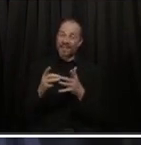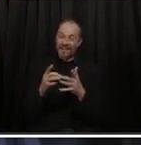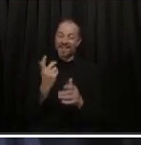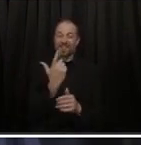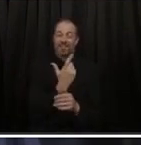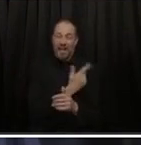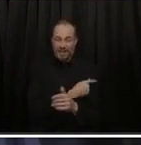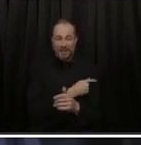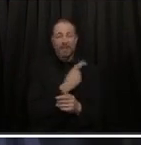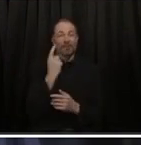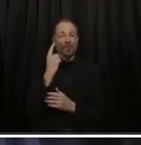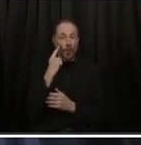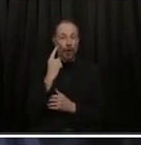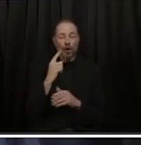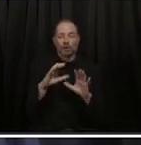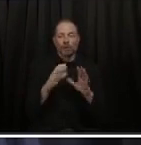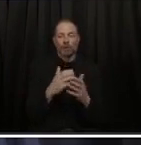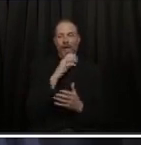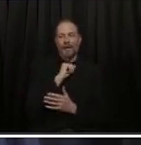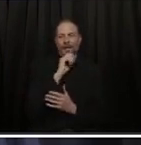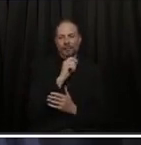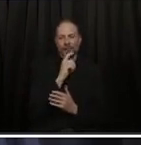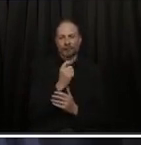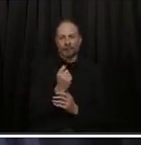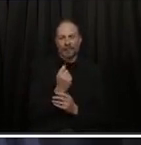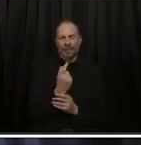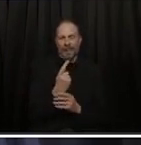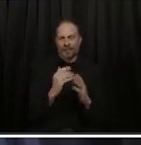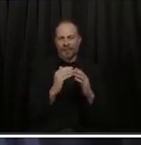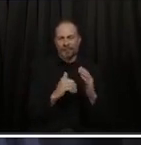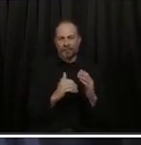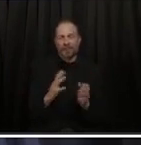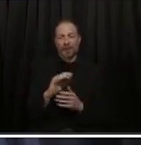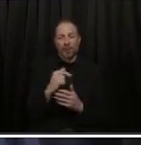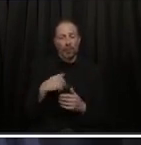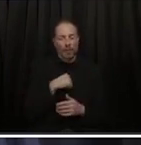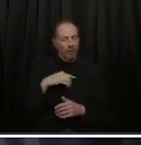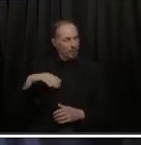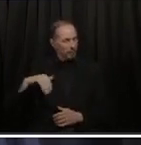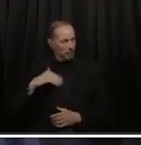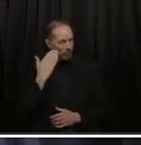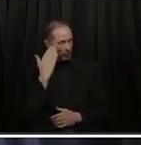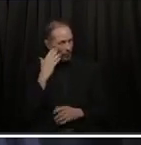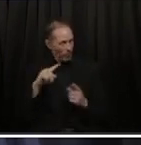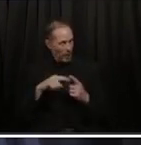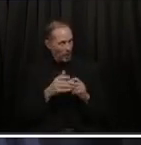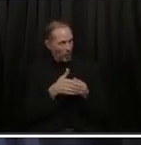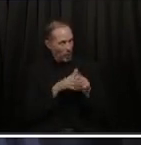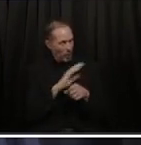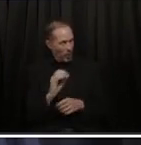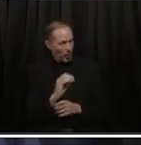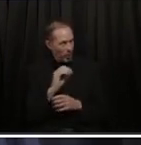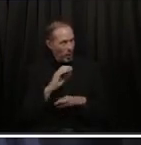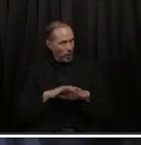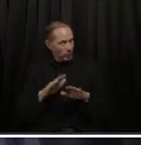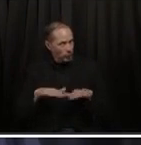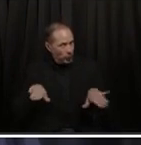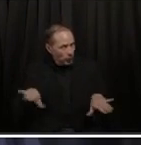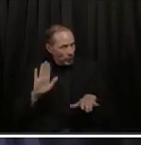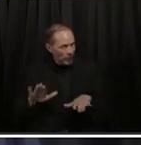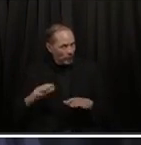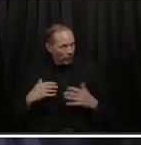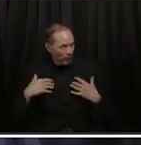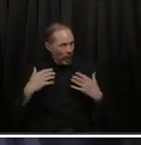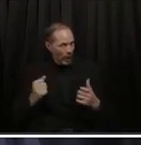5 to 11-year-olds. We don't yet know the impact of the Omicron variant on children's health as well, but we are 8th in